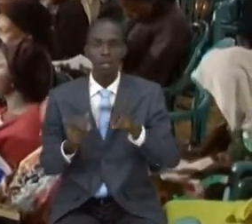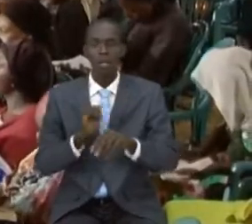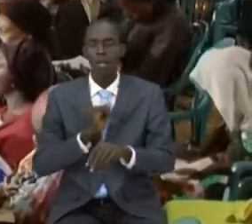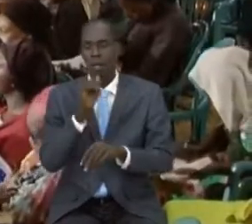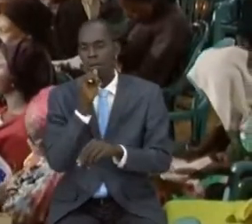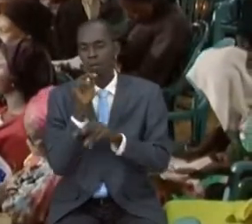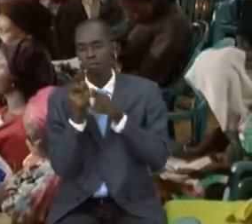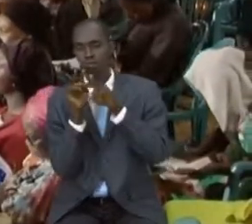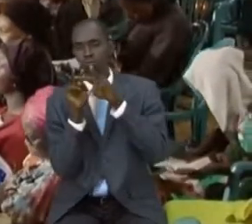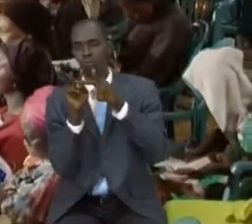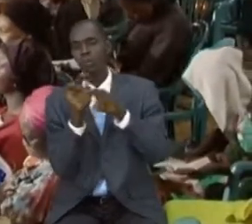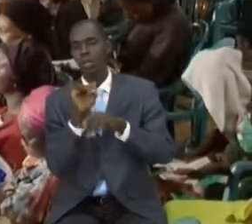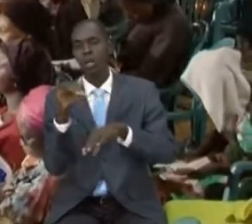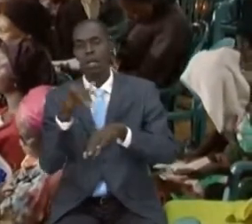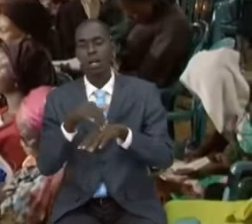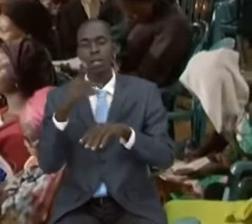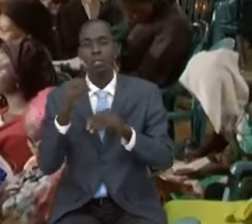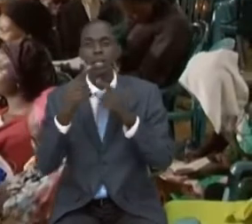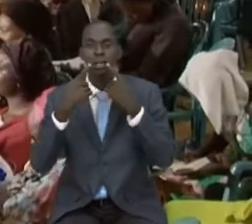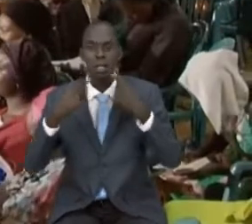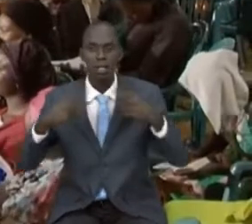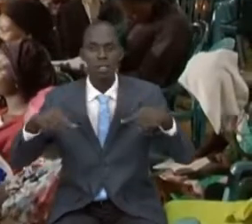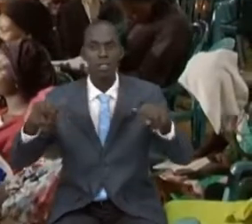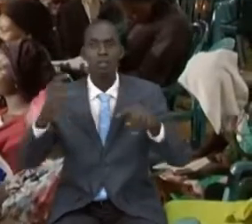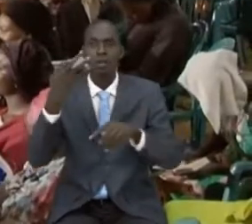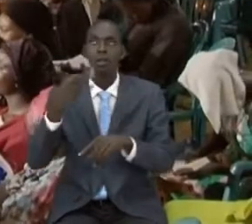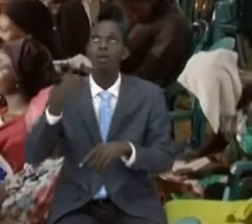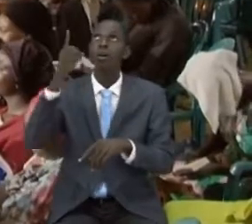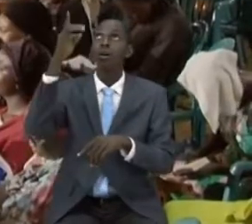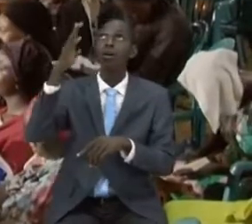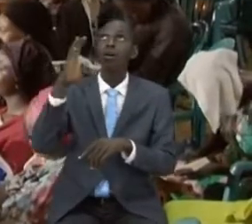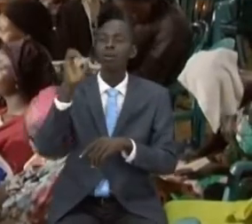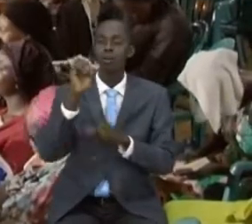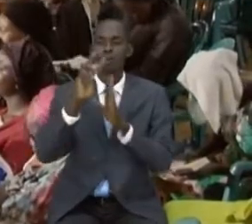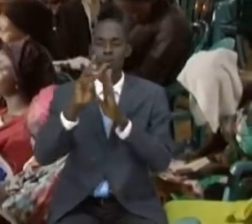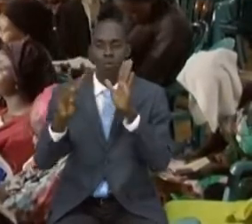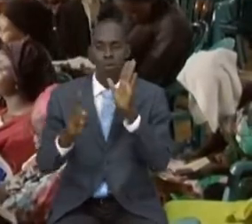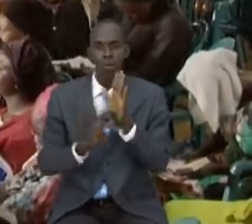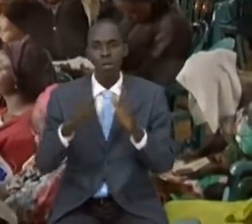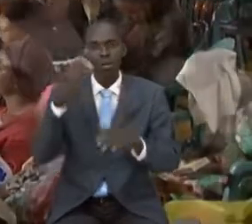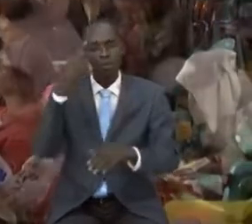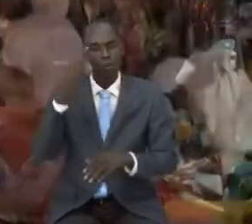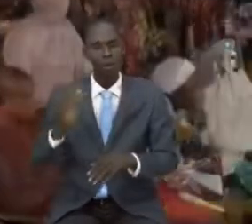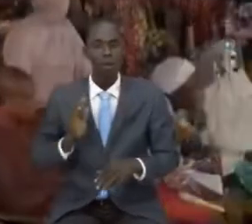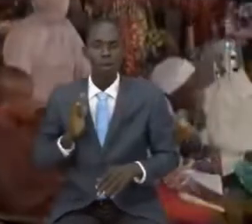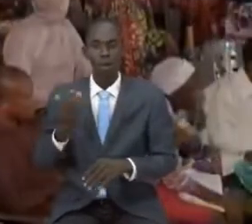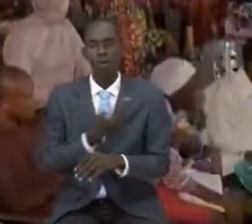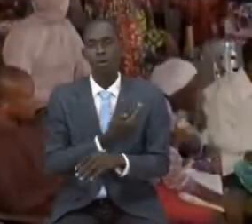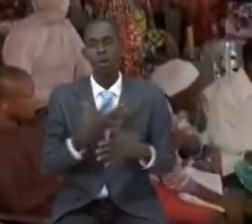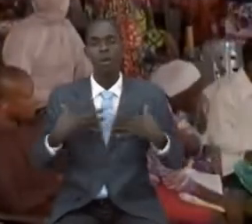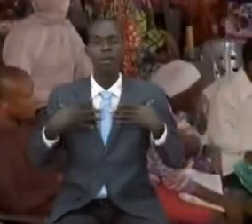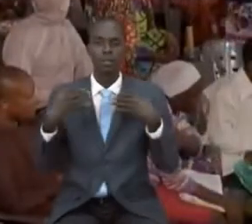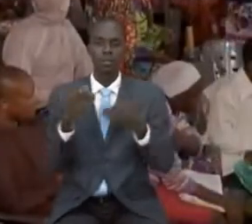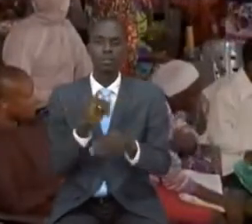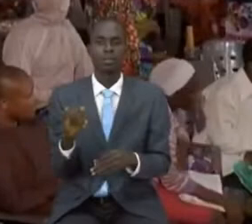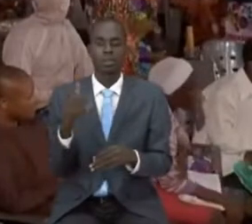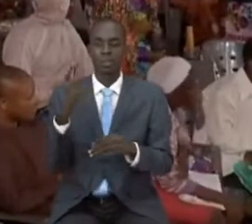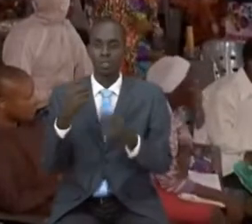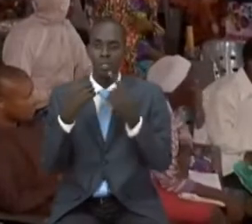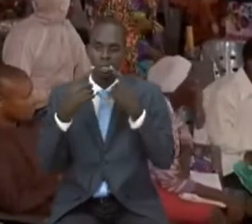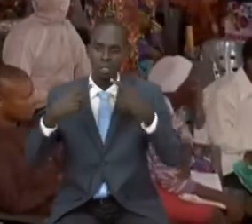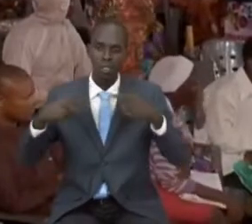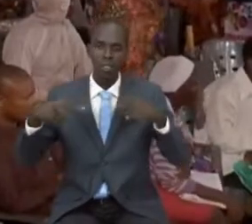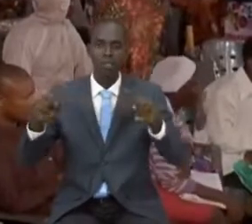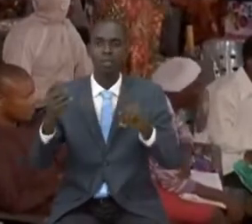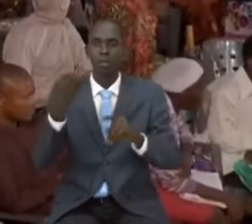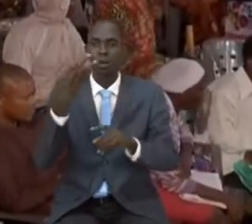the declaration of God's will for our healing. The declaration